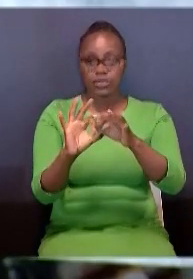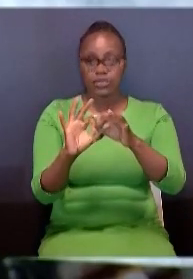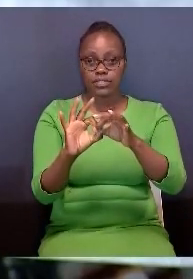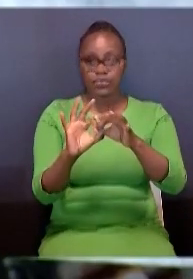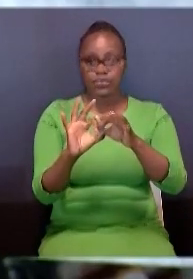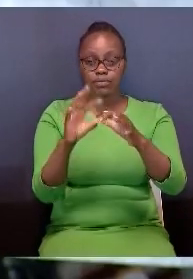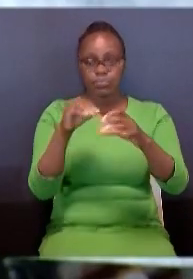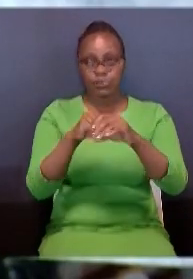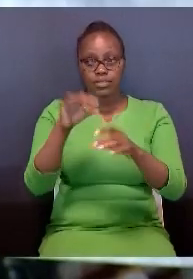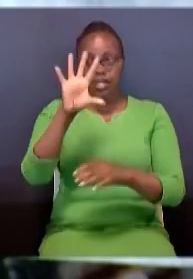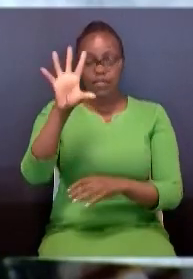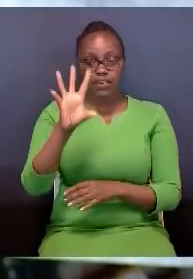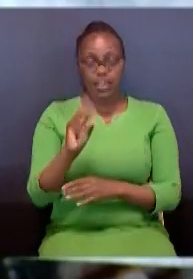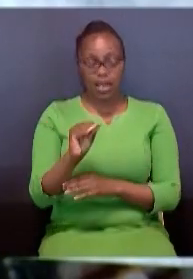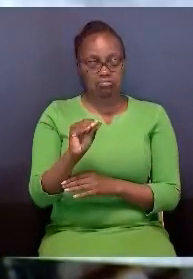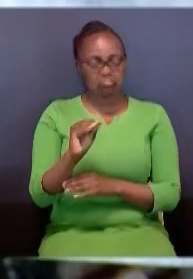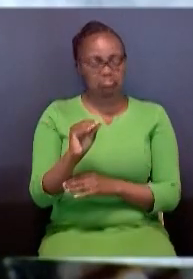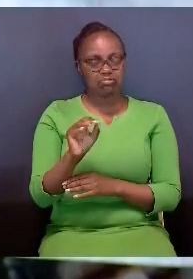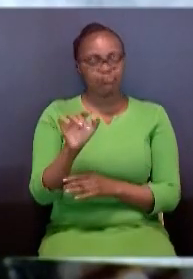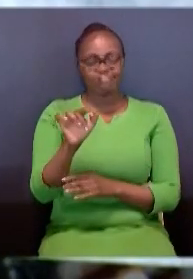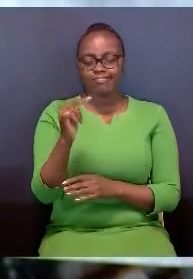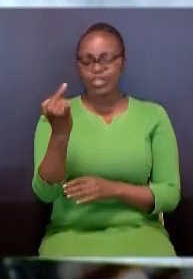Africa is not